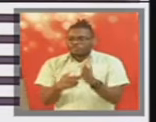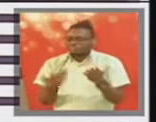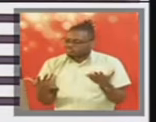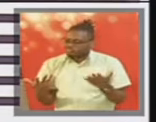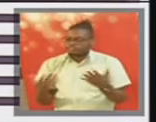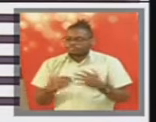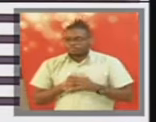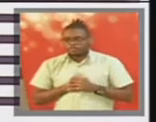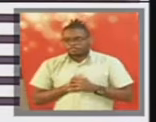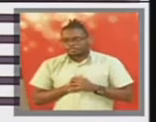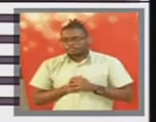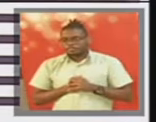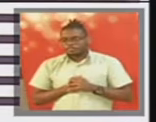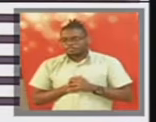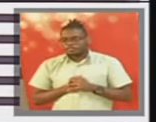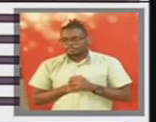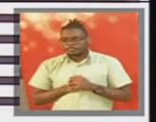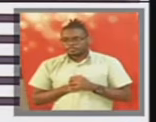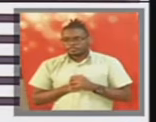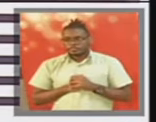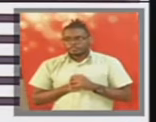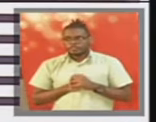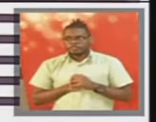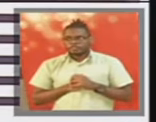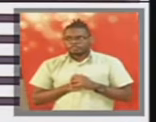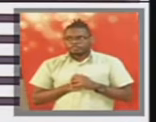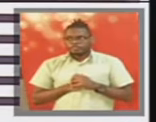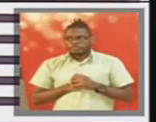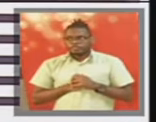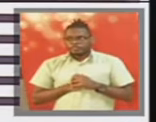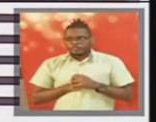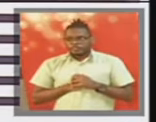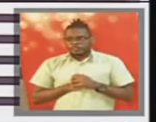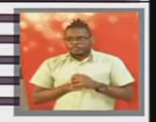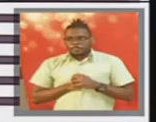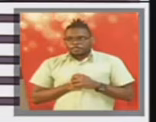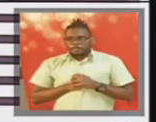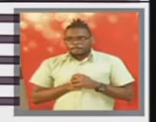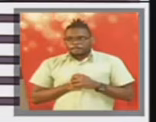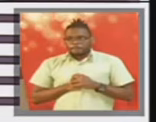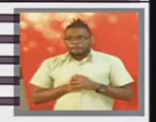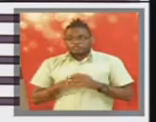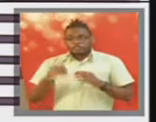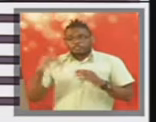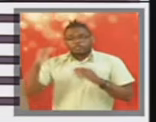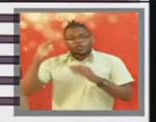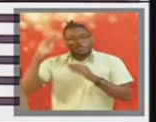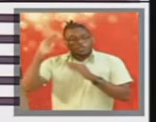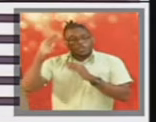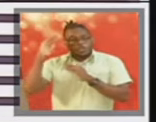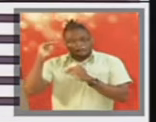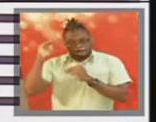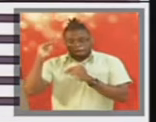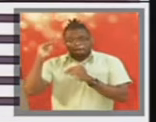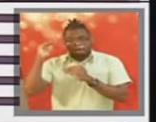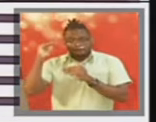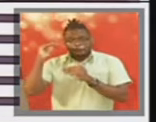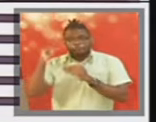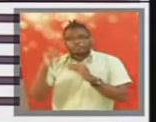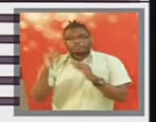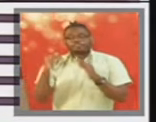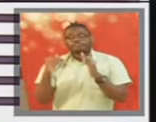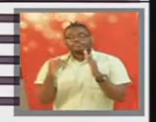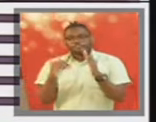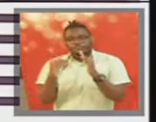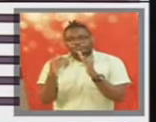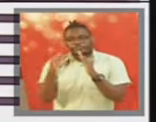as seriously as possible, as rigorously as possible, and we hope that that will help to reduce spread in any